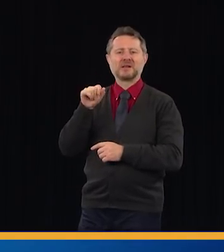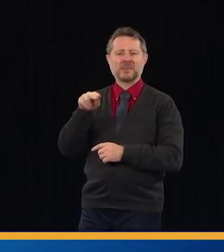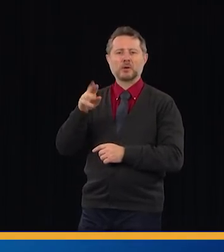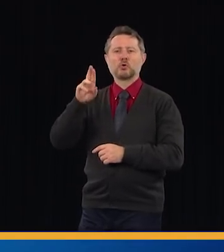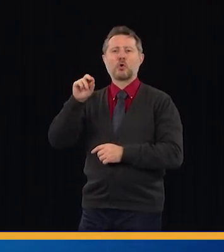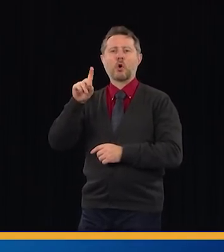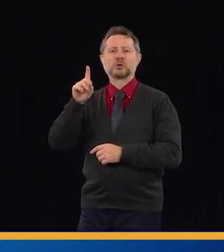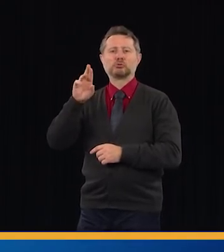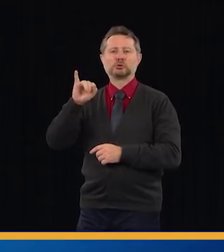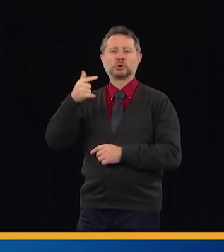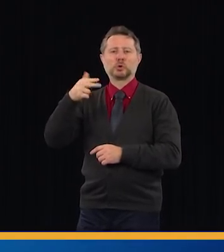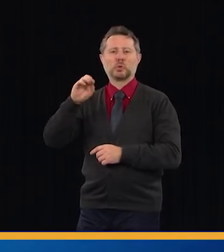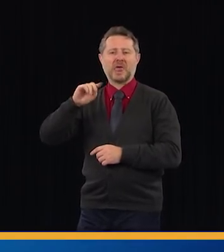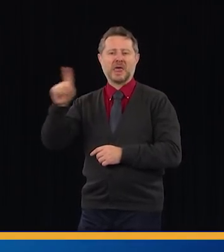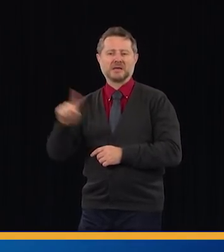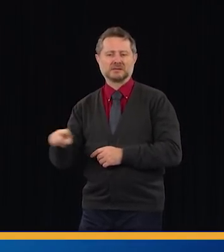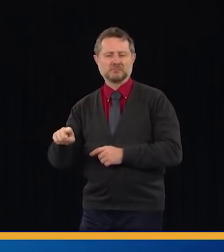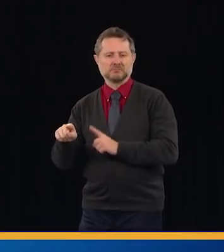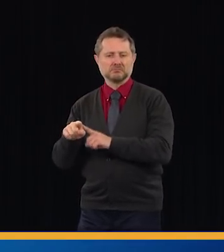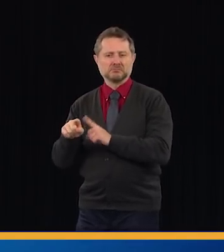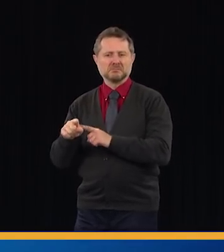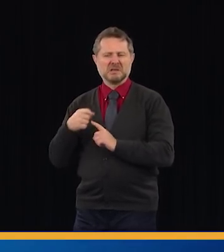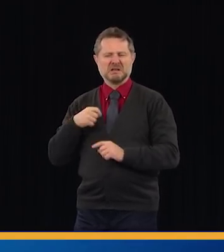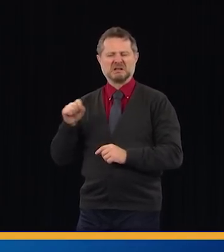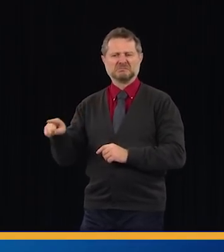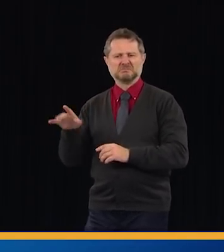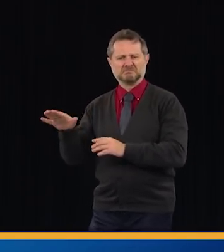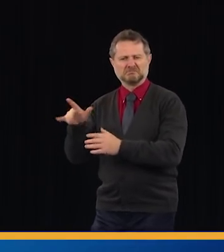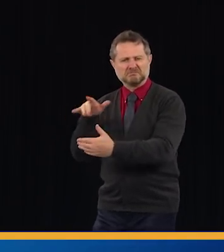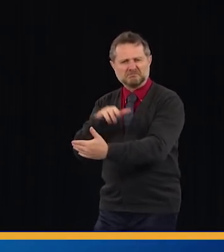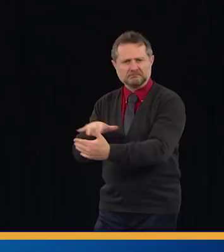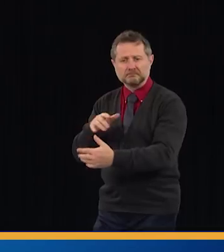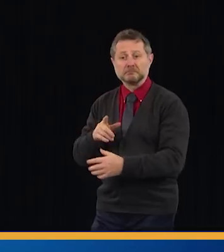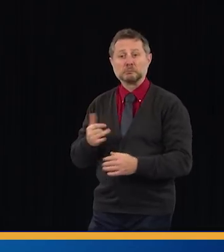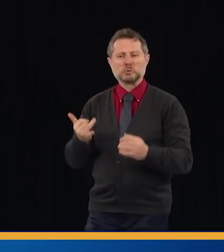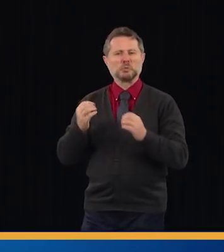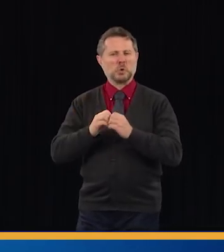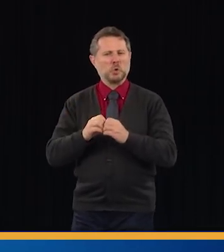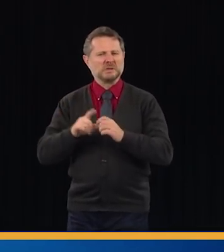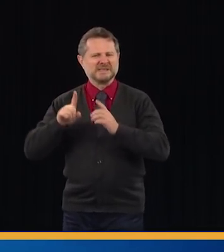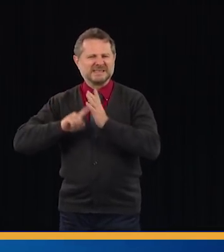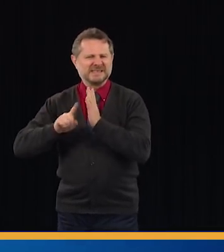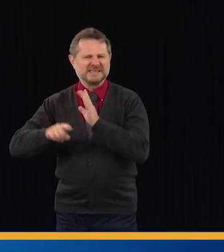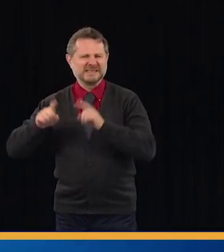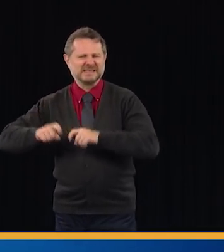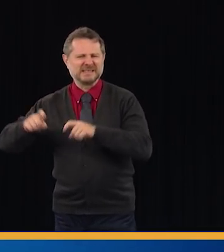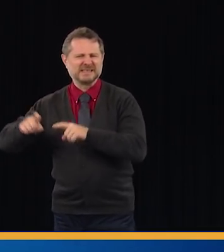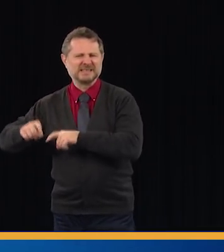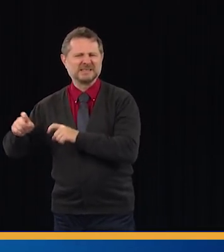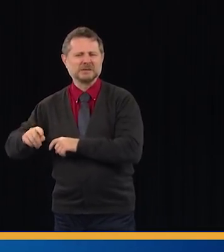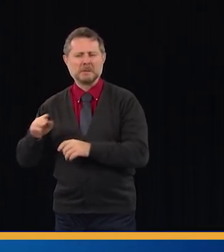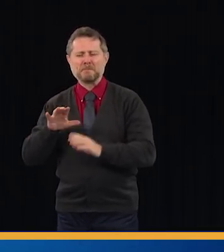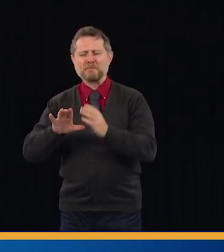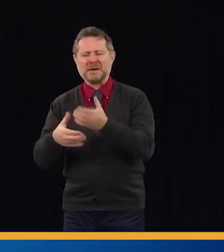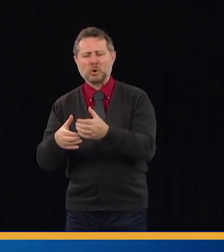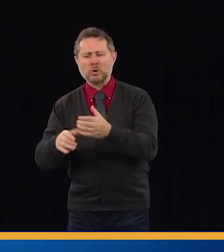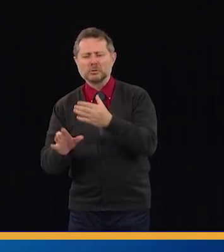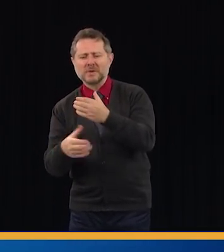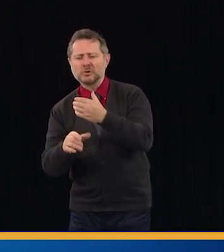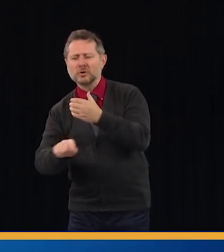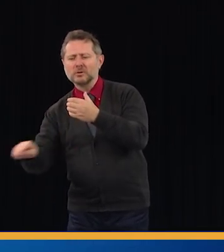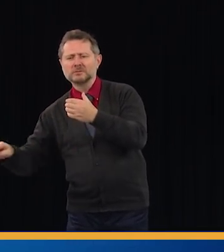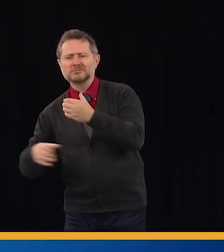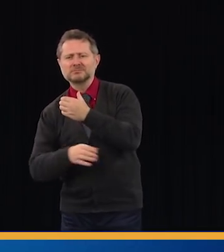do it right now. We'll do more testing in minority communities now, with more